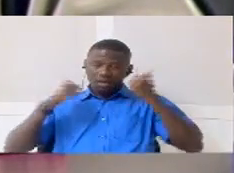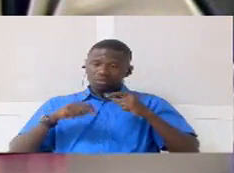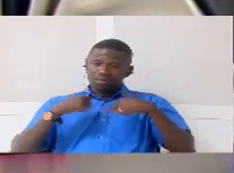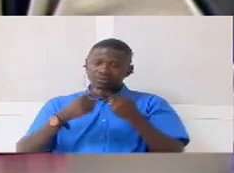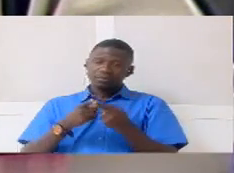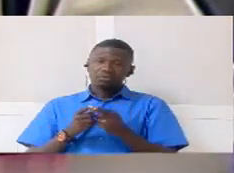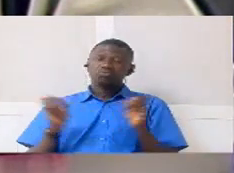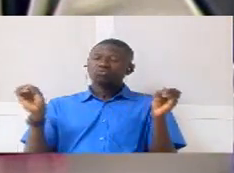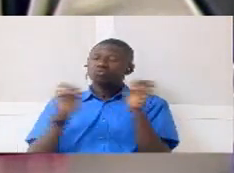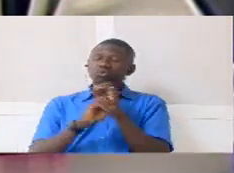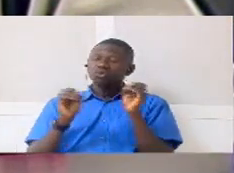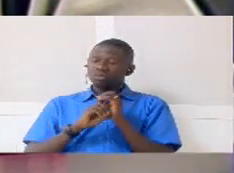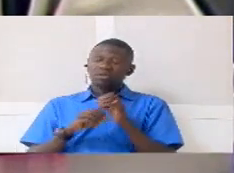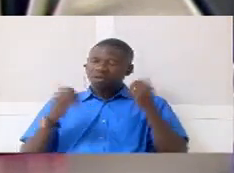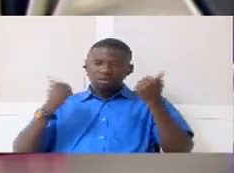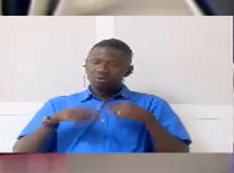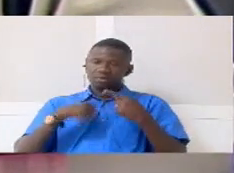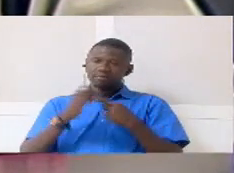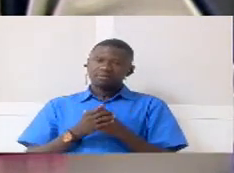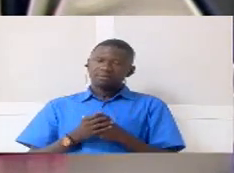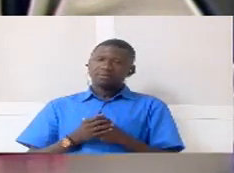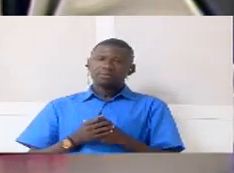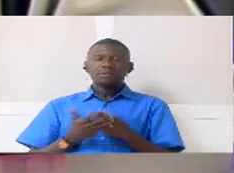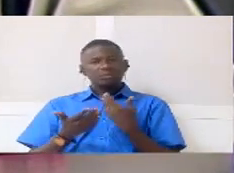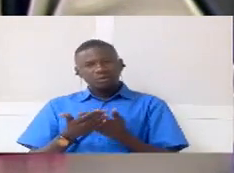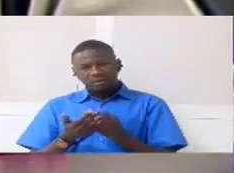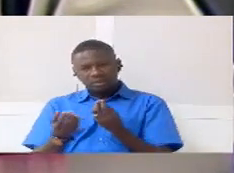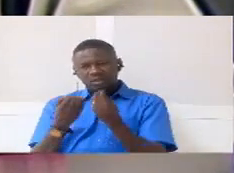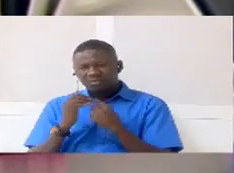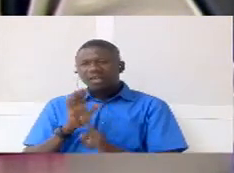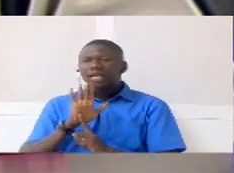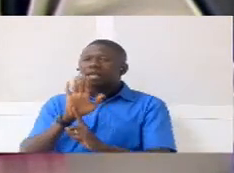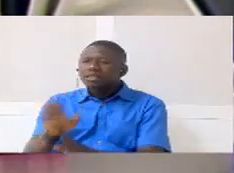Nothing came out of it. Could you give us examples?